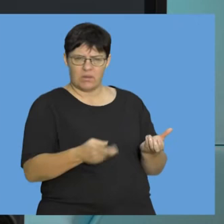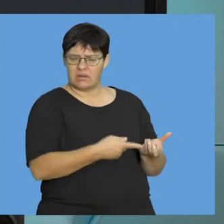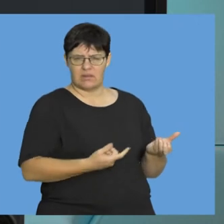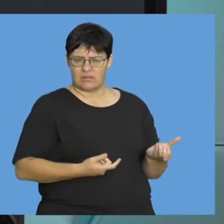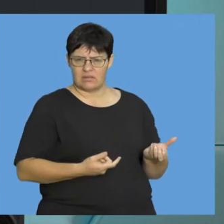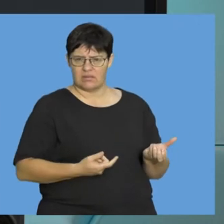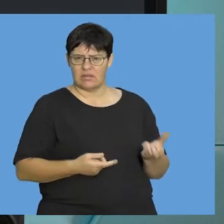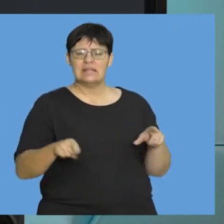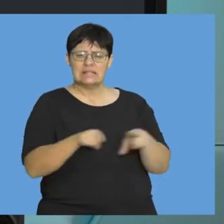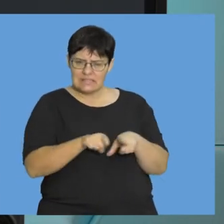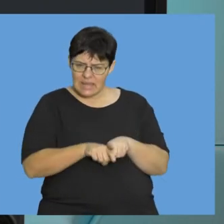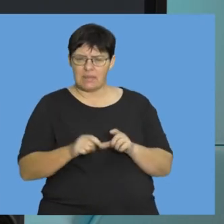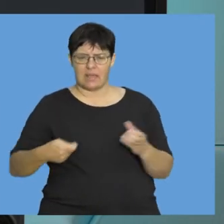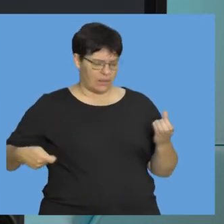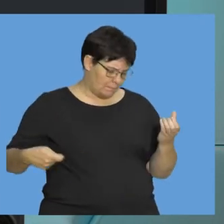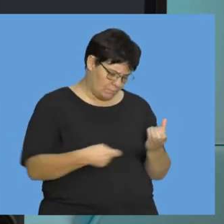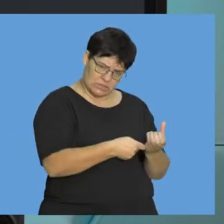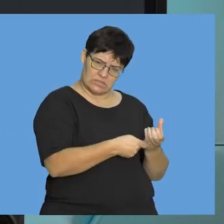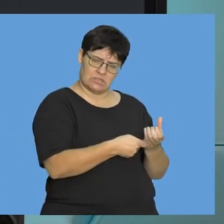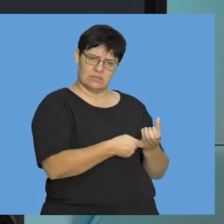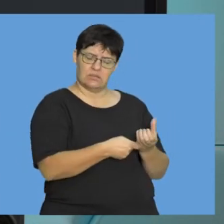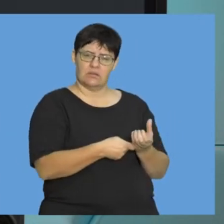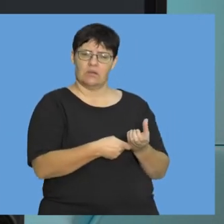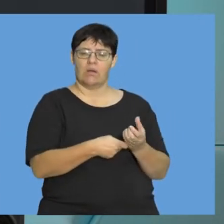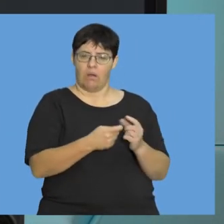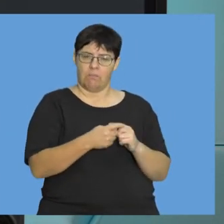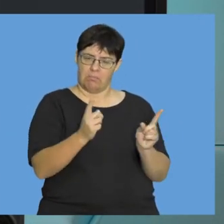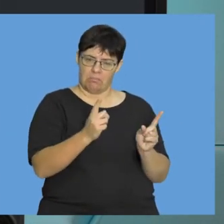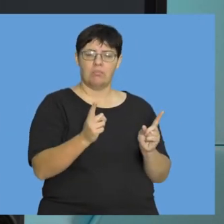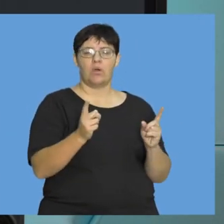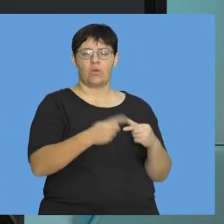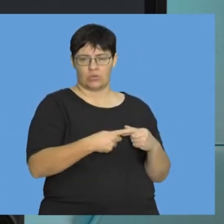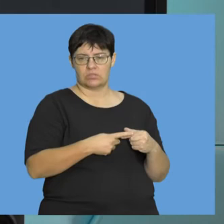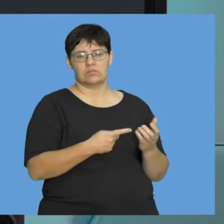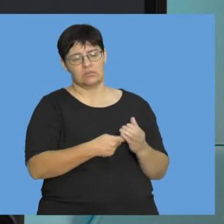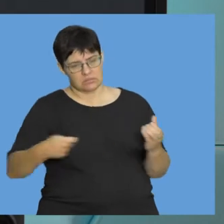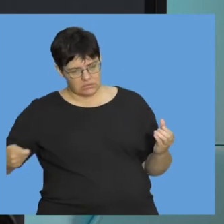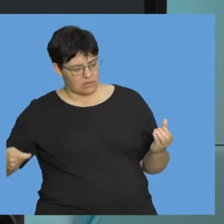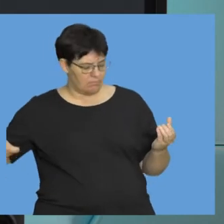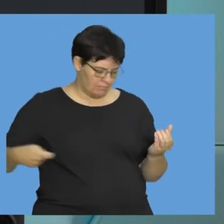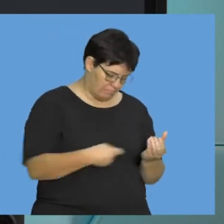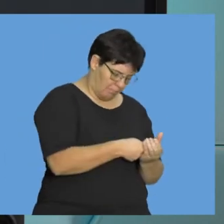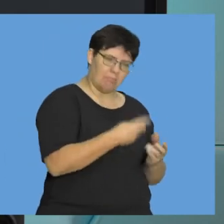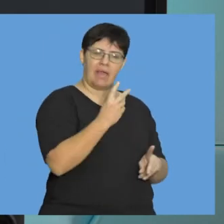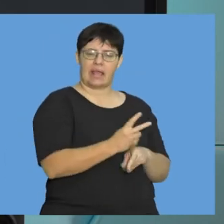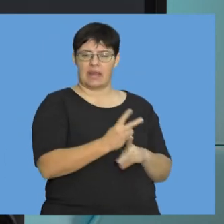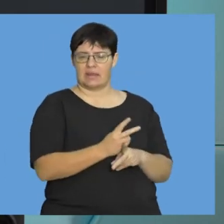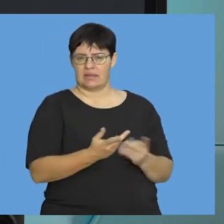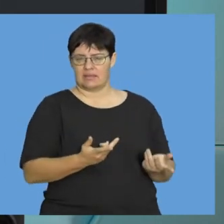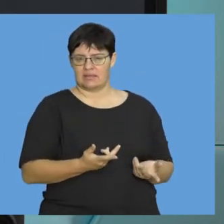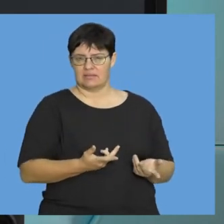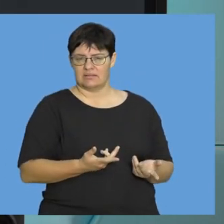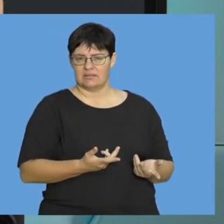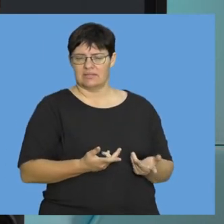want to open up the lock. I use the same key. I put it in. I open up or I close it, and I take it out. And then I come